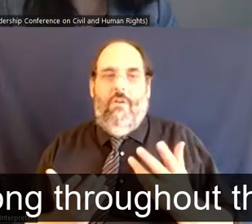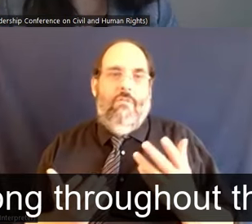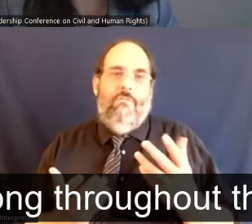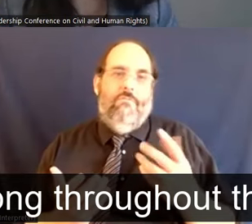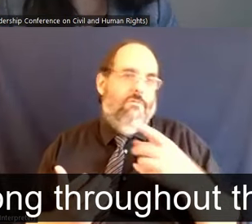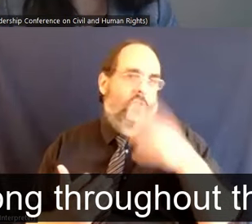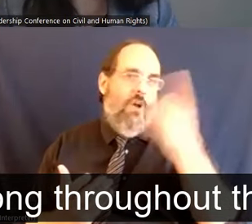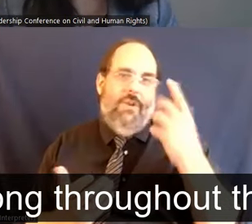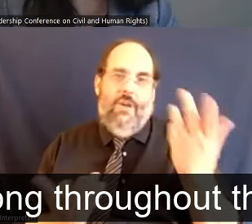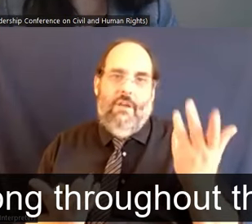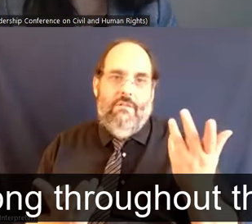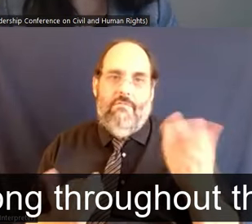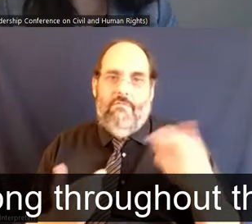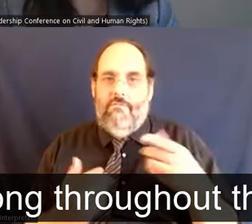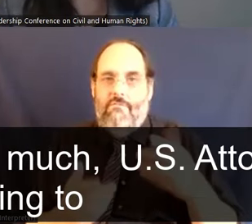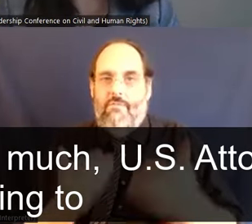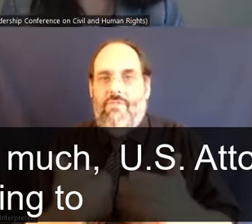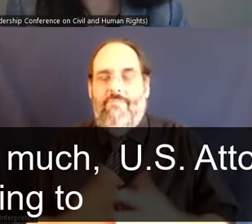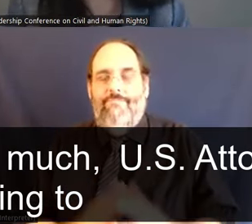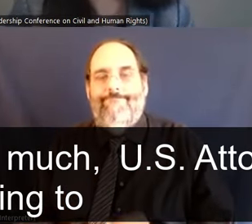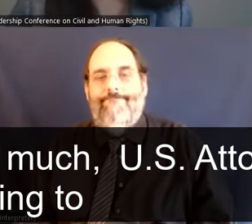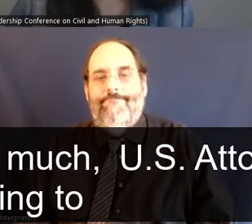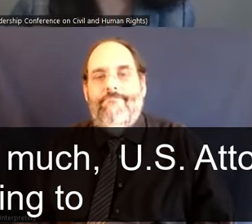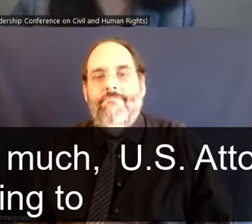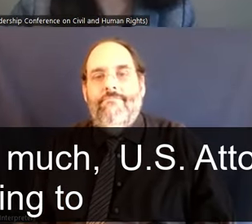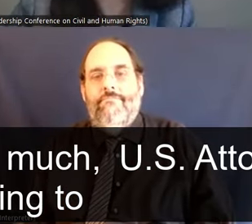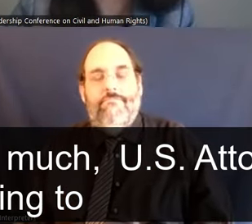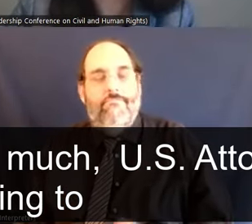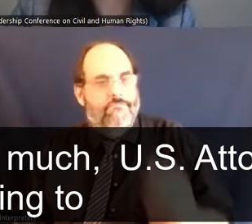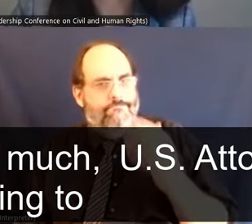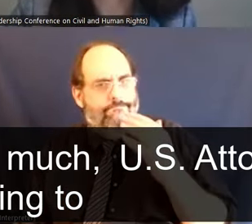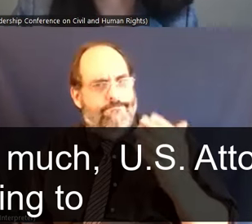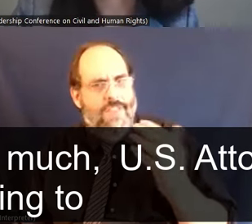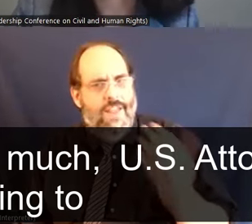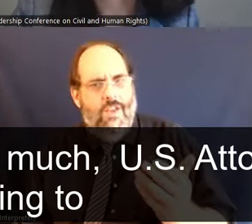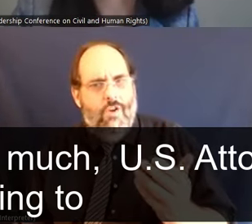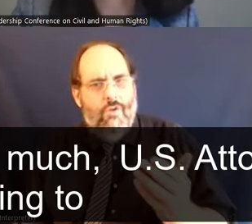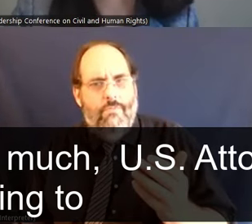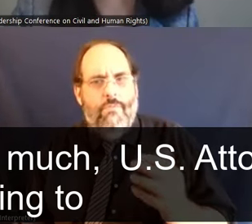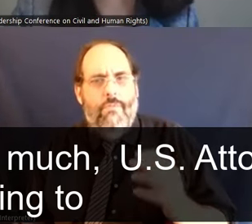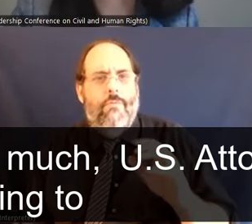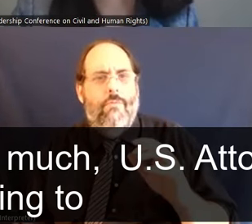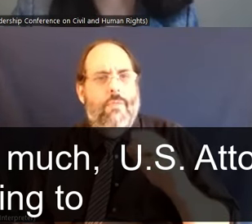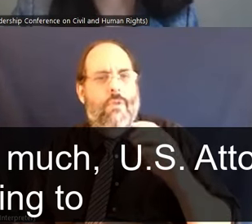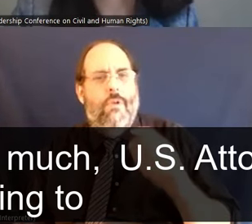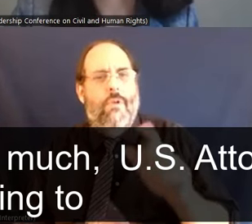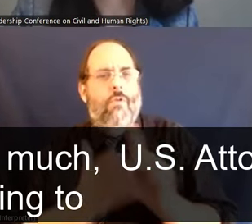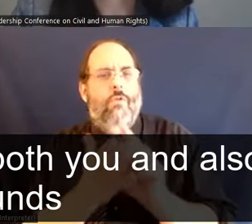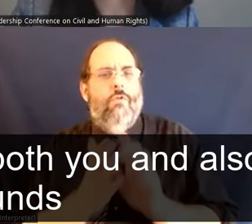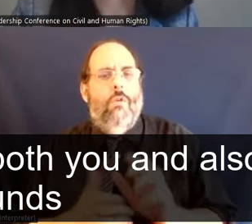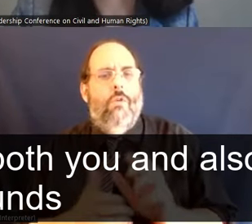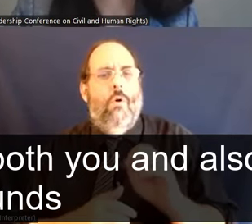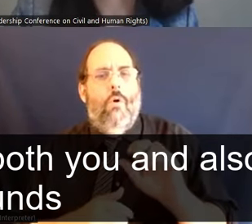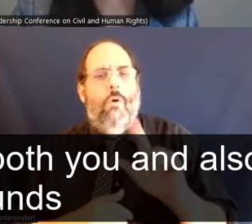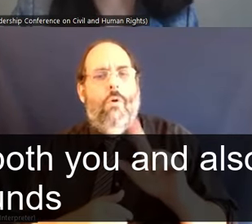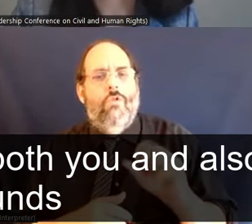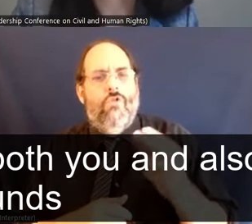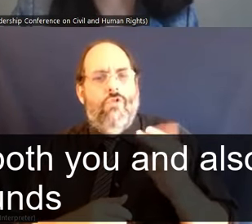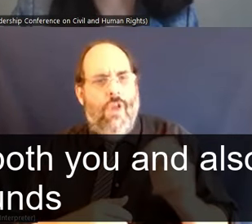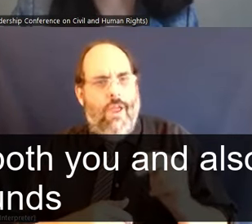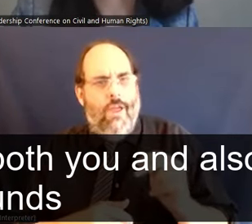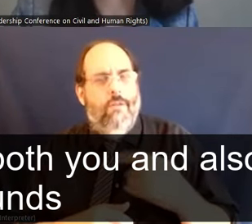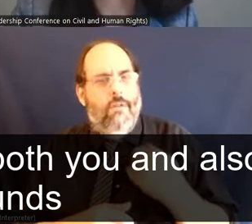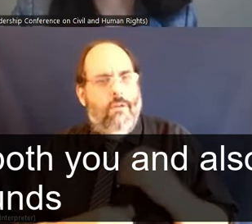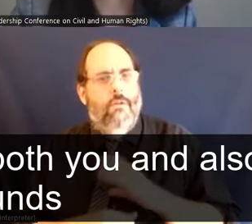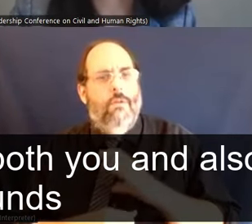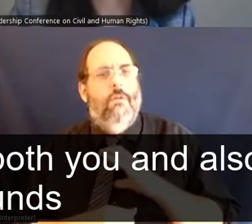strong throughout this process. Thank you so much, U.S. Attorney Olshan. It's really heartening to hear